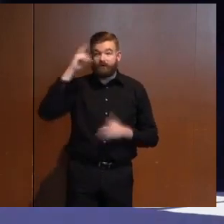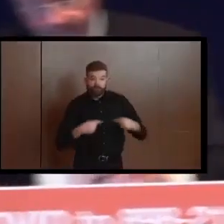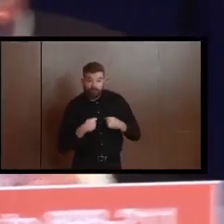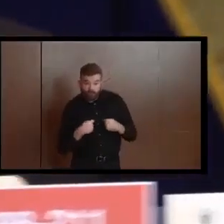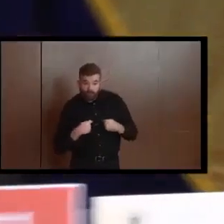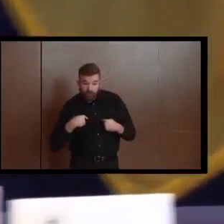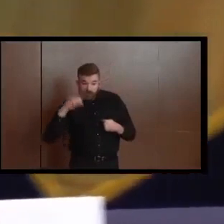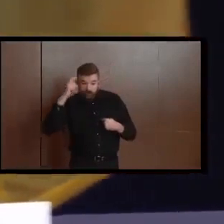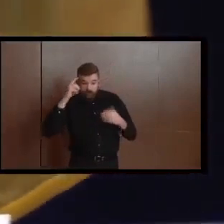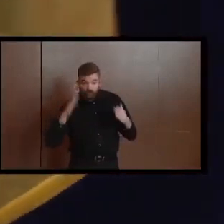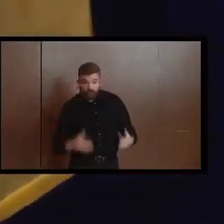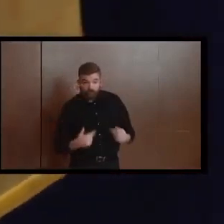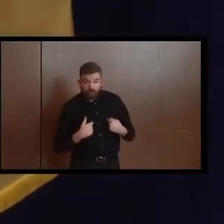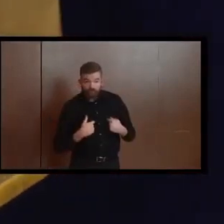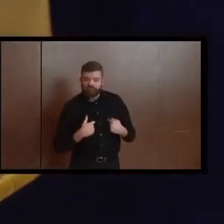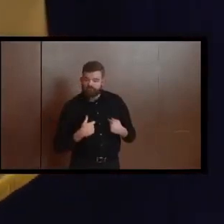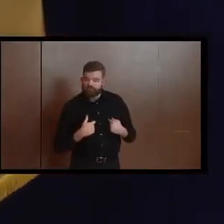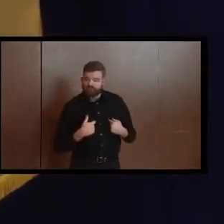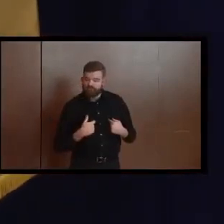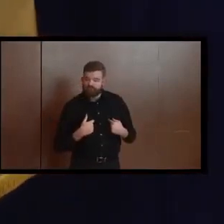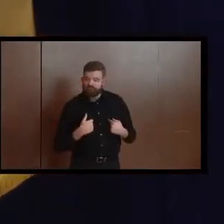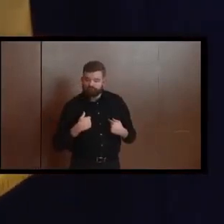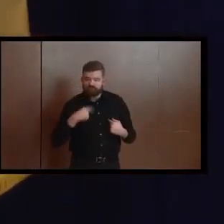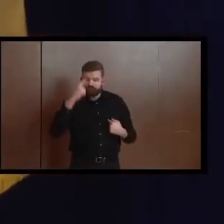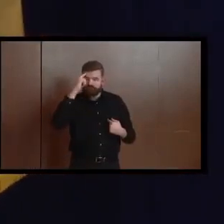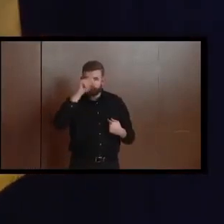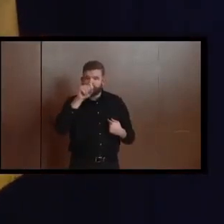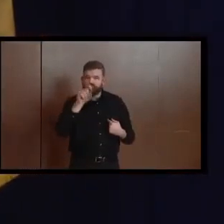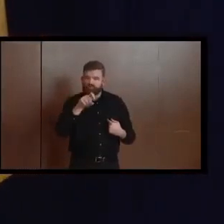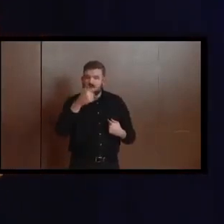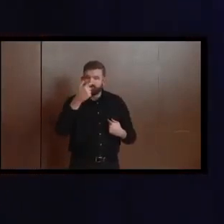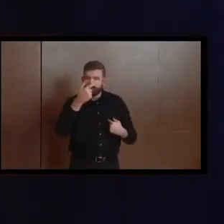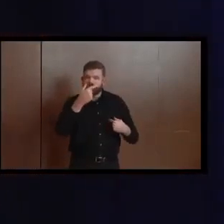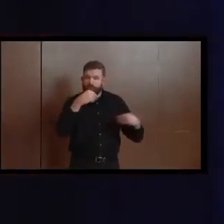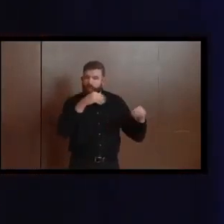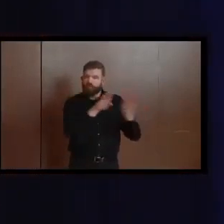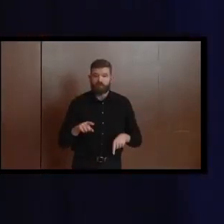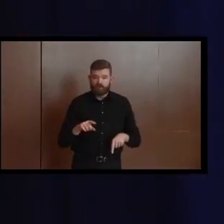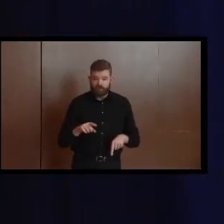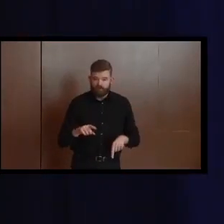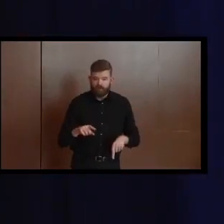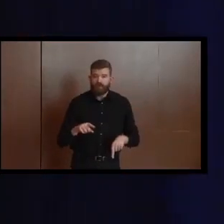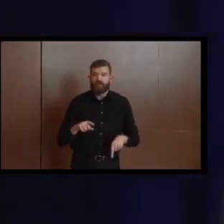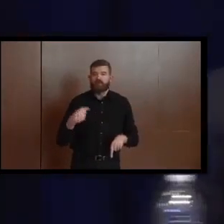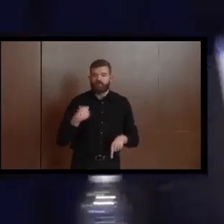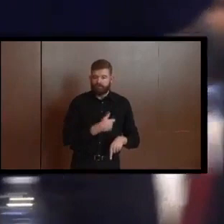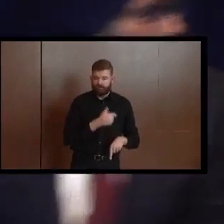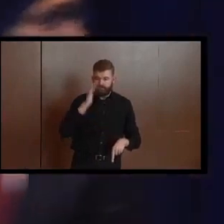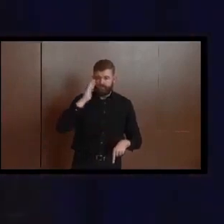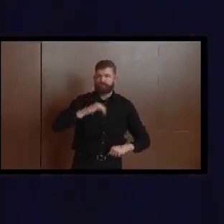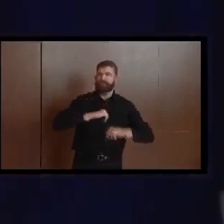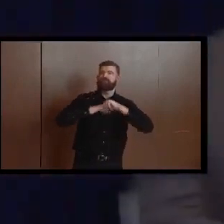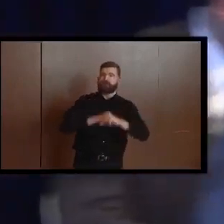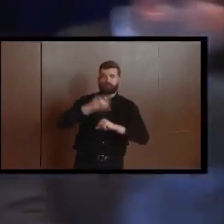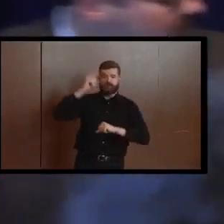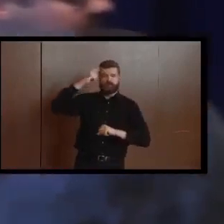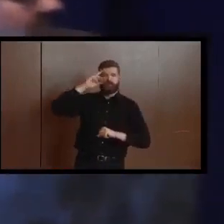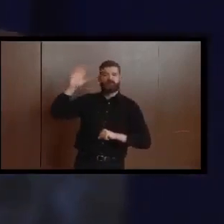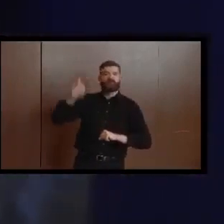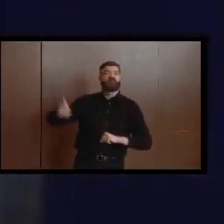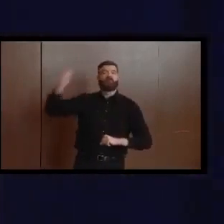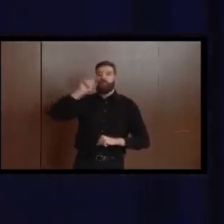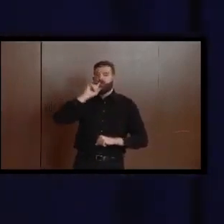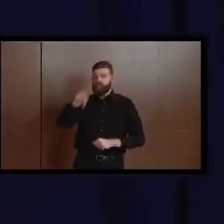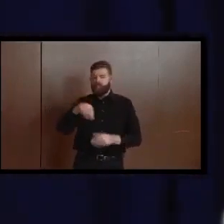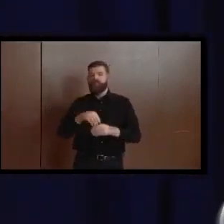couldn't. There's a lawsuit, as you probably know, that's been filed on this very topic today. So the only thing I'll add is I've fielded